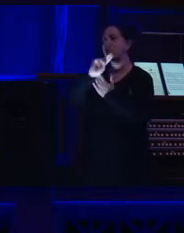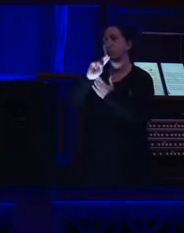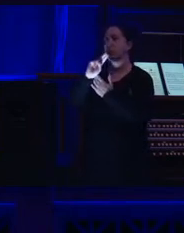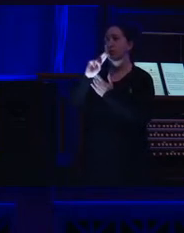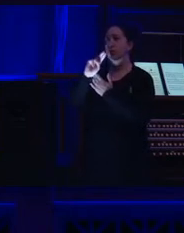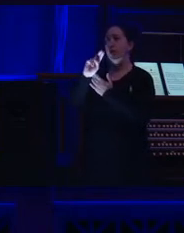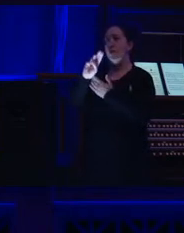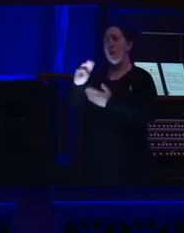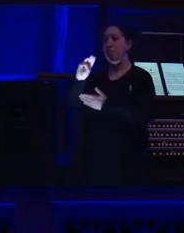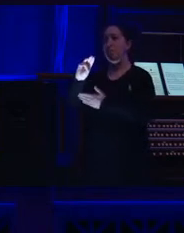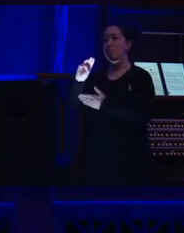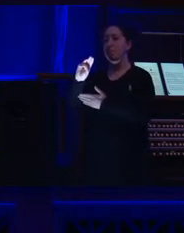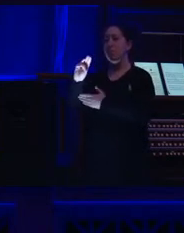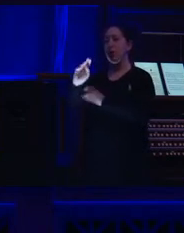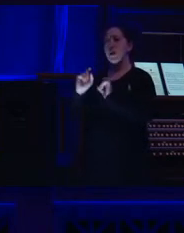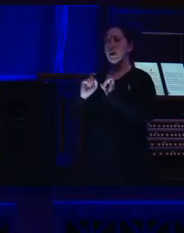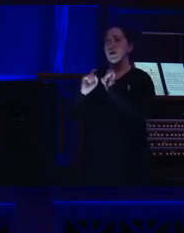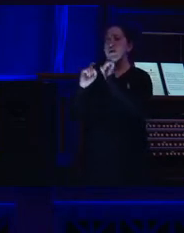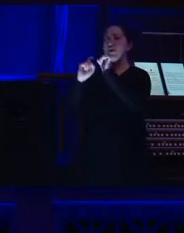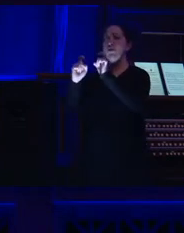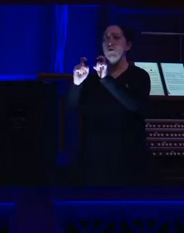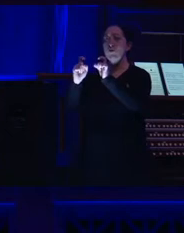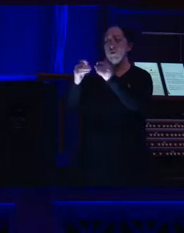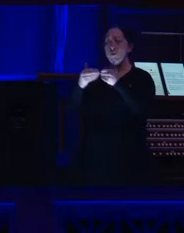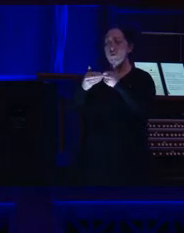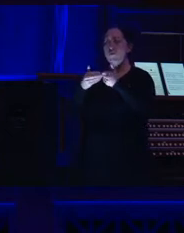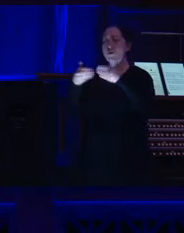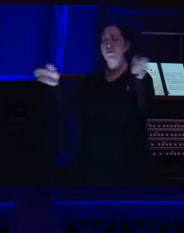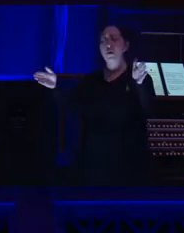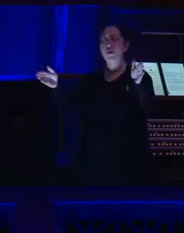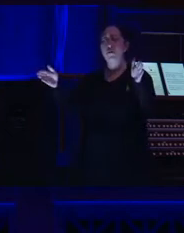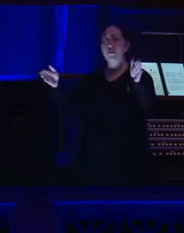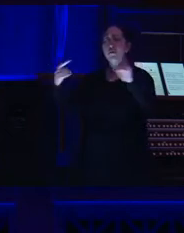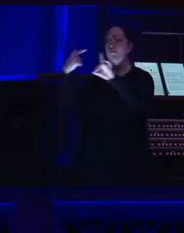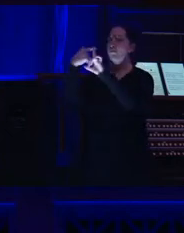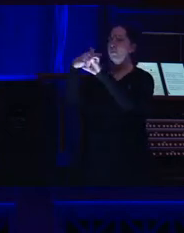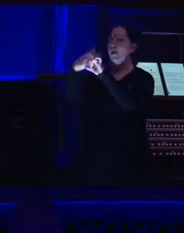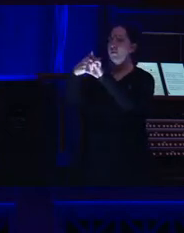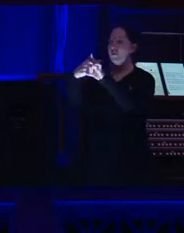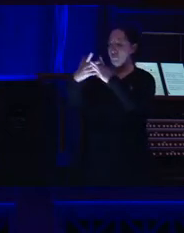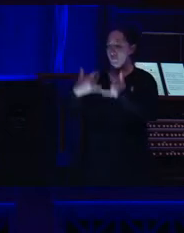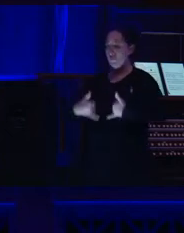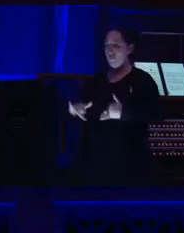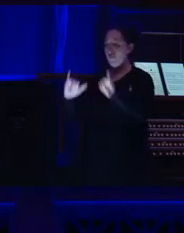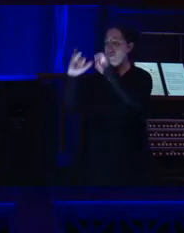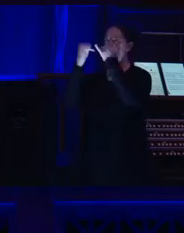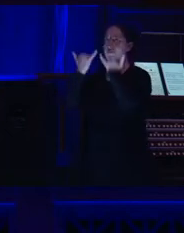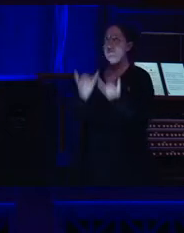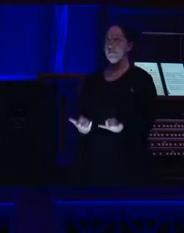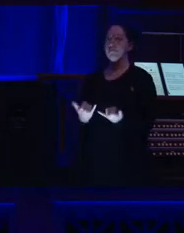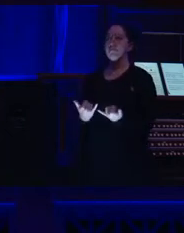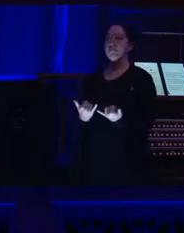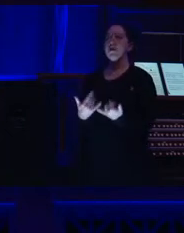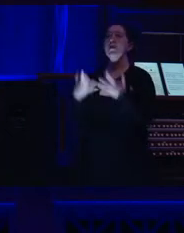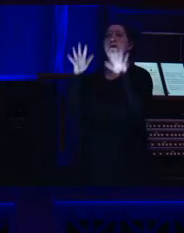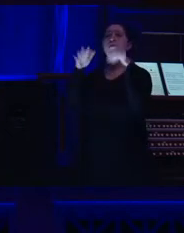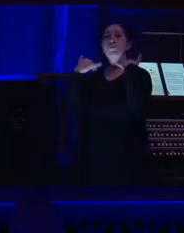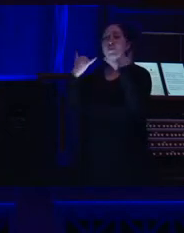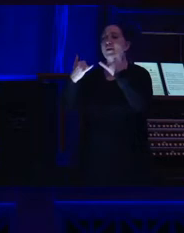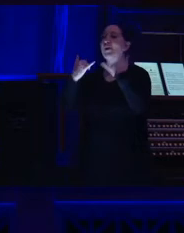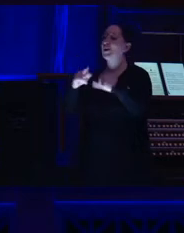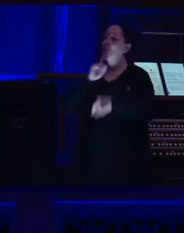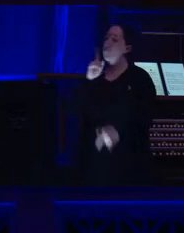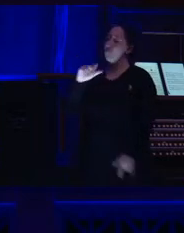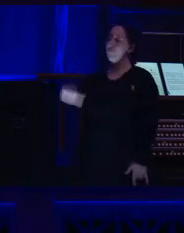Michigan contribute to the public good in this moment? Today, I'm so proud to